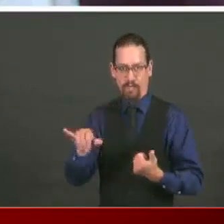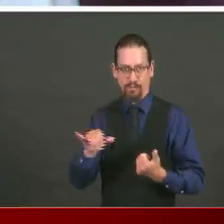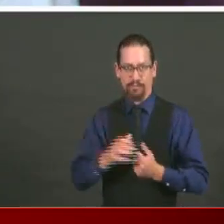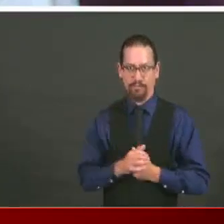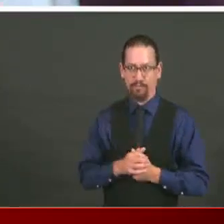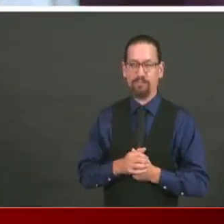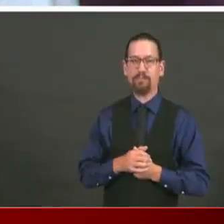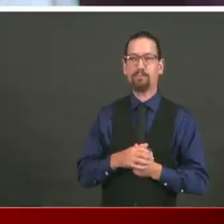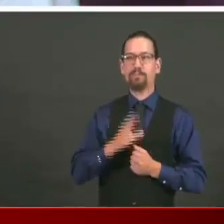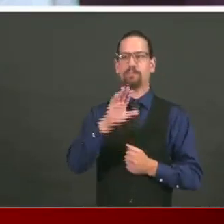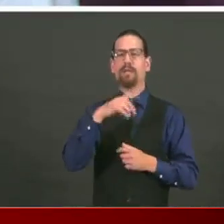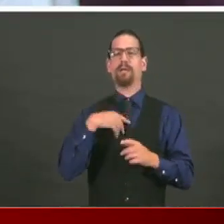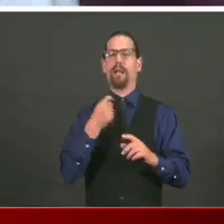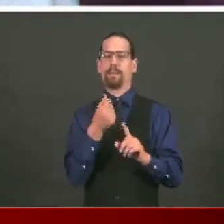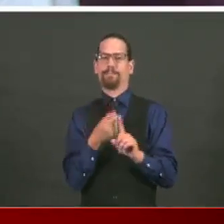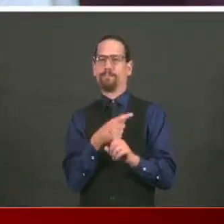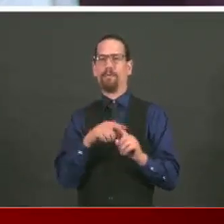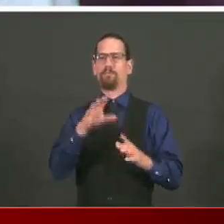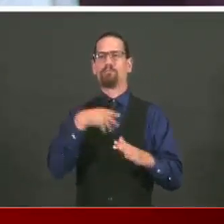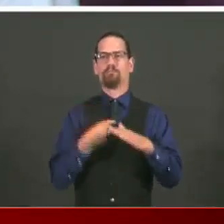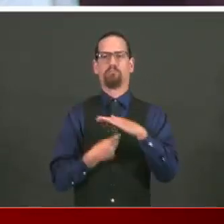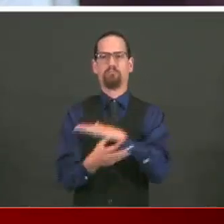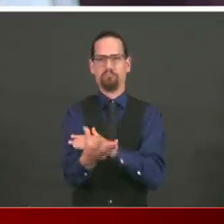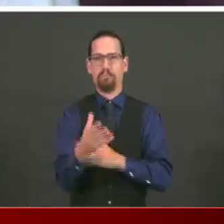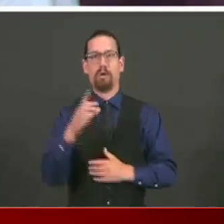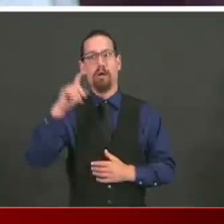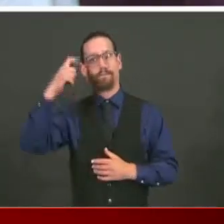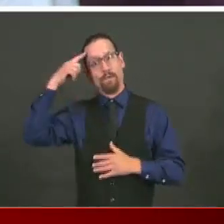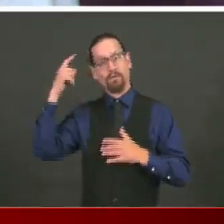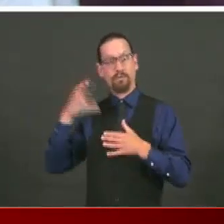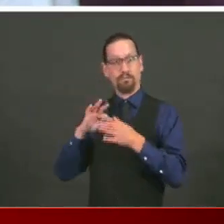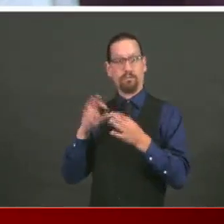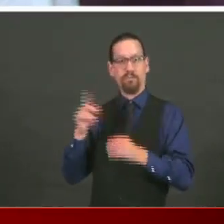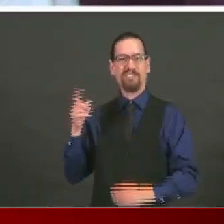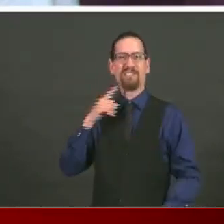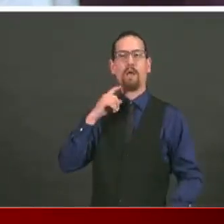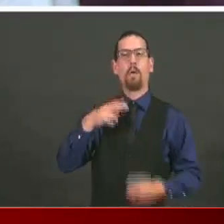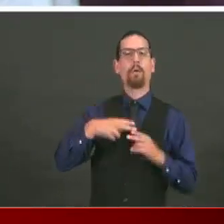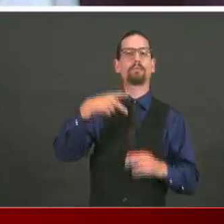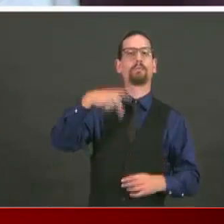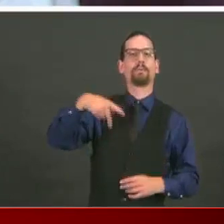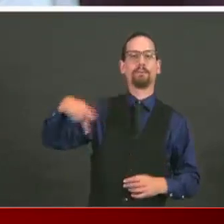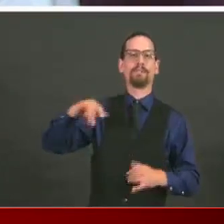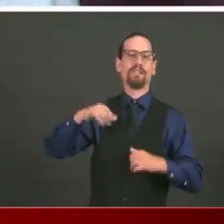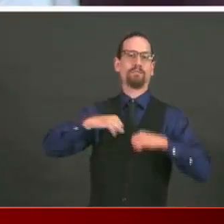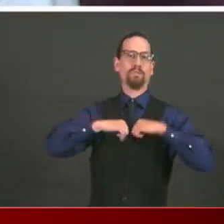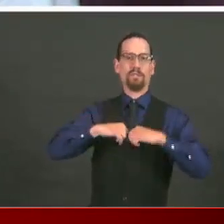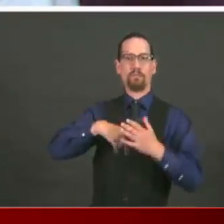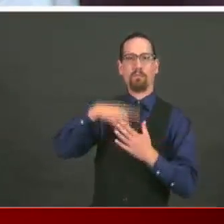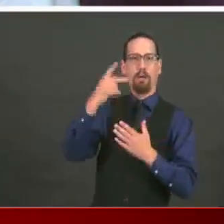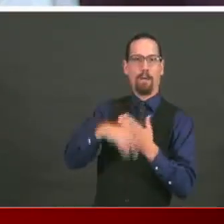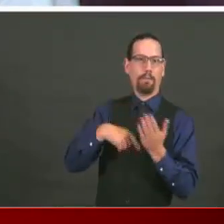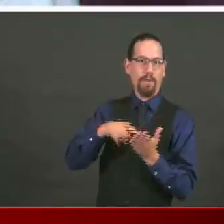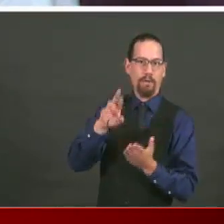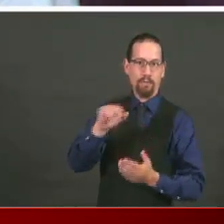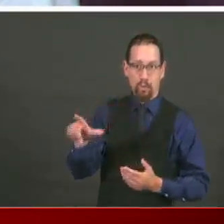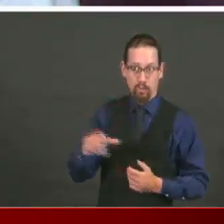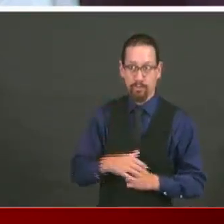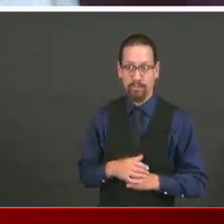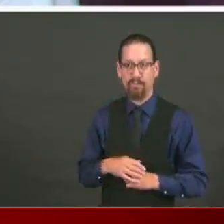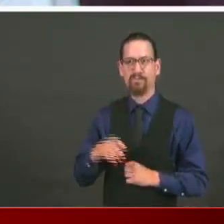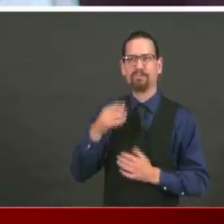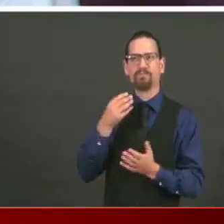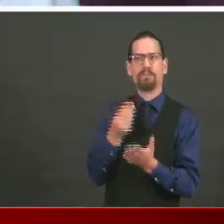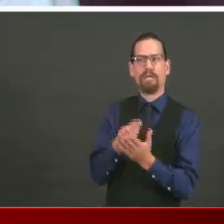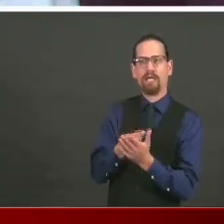was a comment on the governor's reference to PPP and the fact that over $2 billion in PPP and idle financing